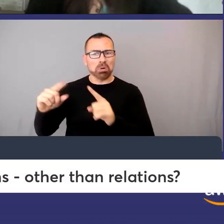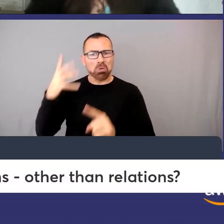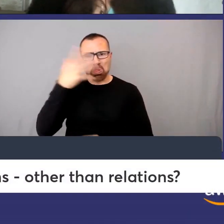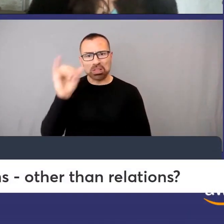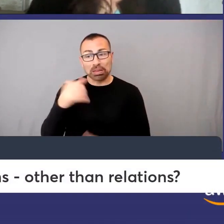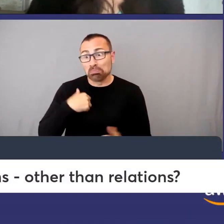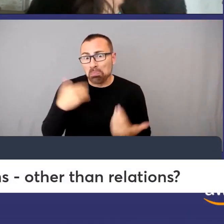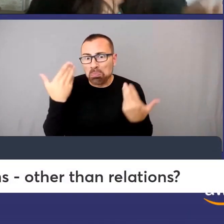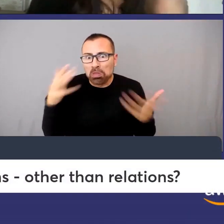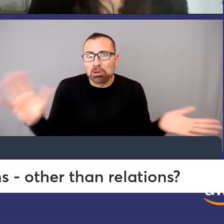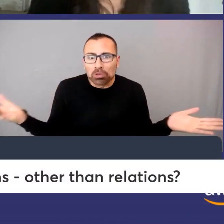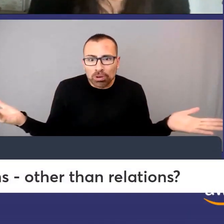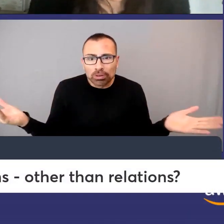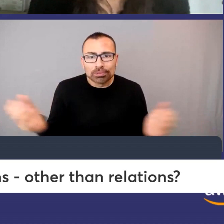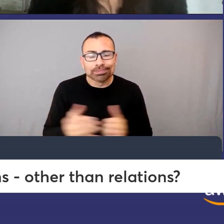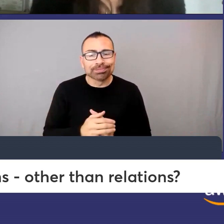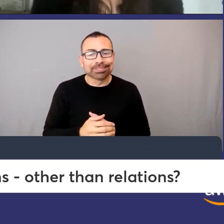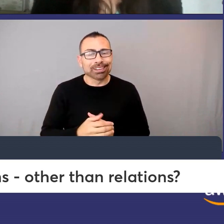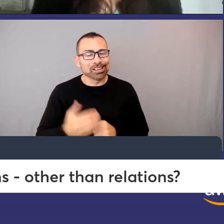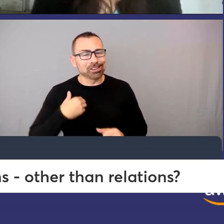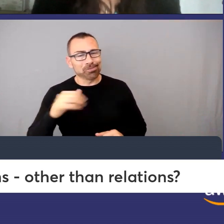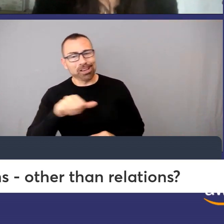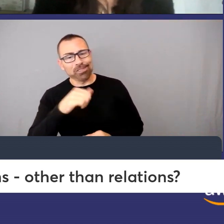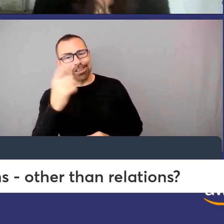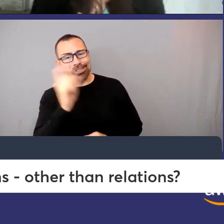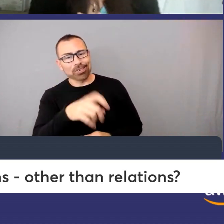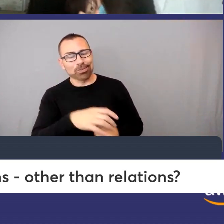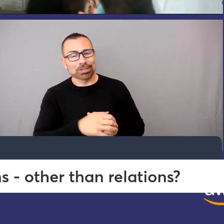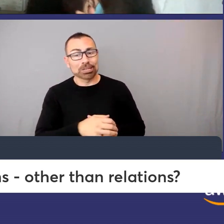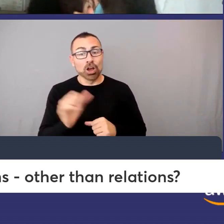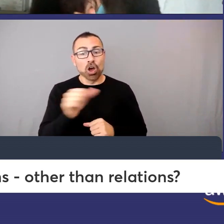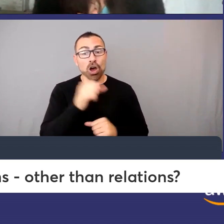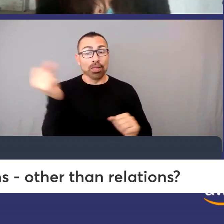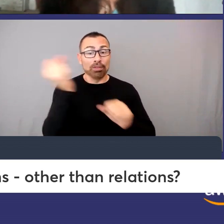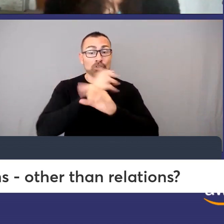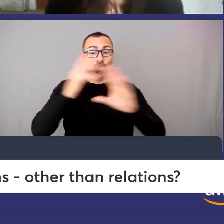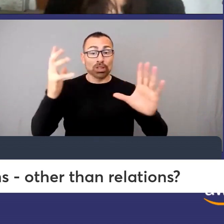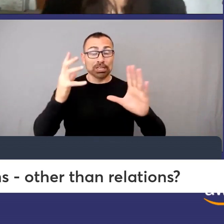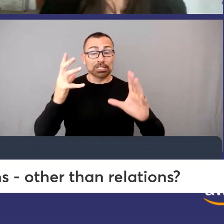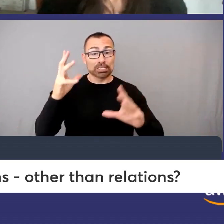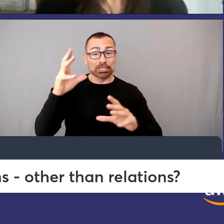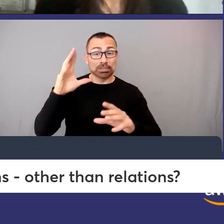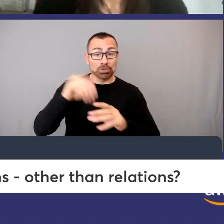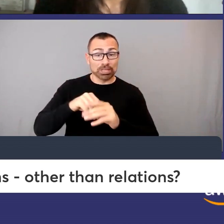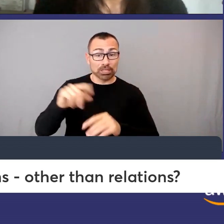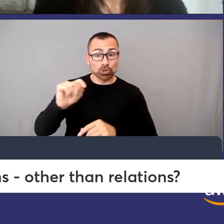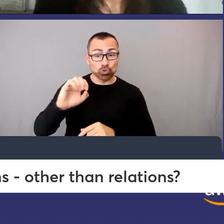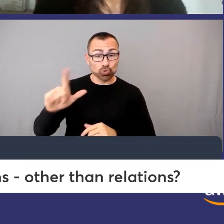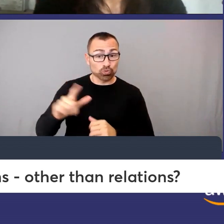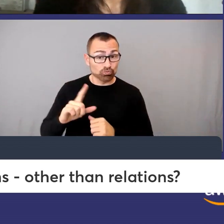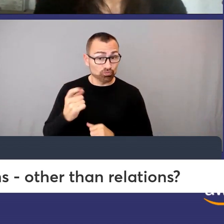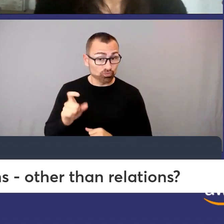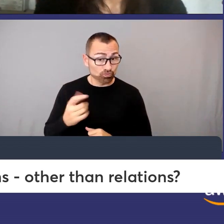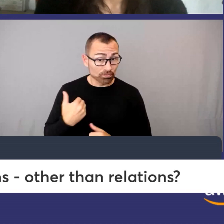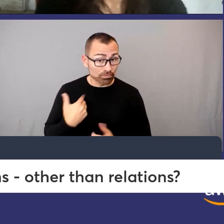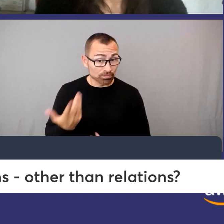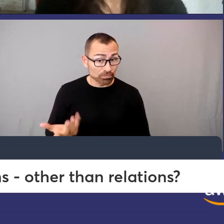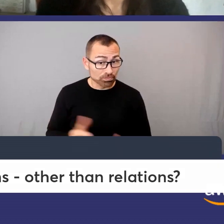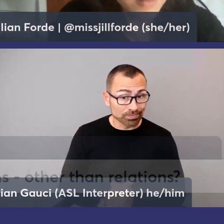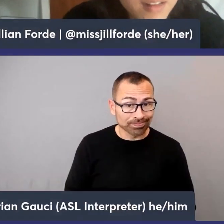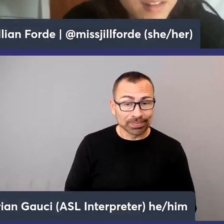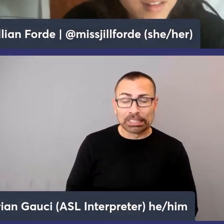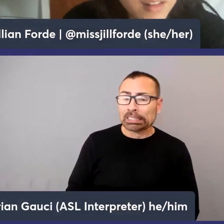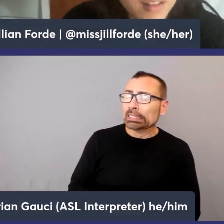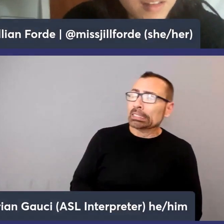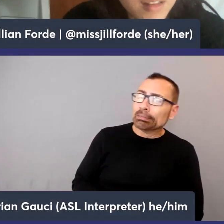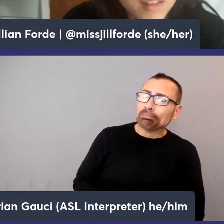Yeah. We've got another question. Other visualizations in that tool? I mean, it is built